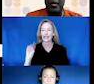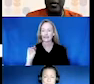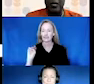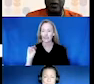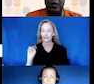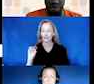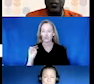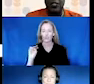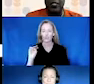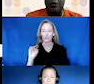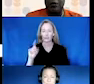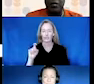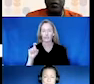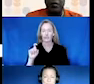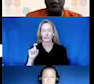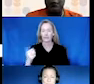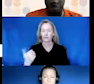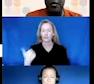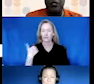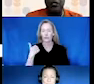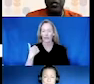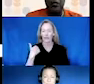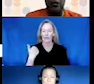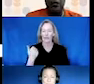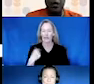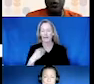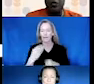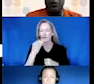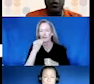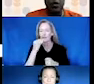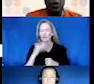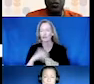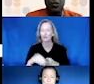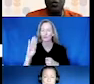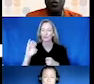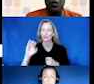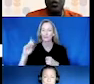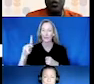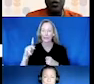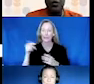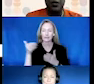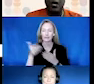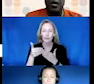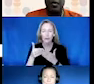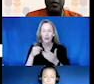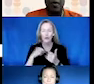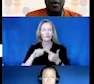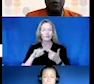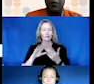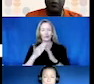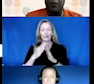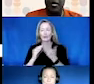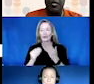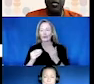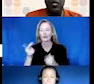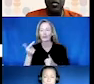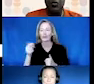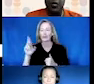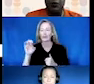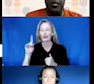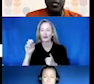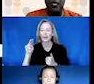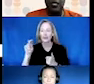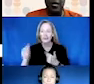on hand. Food sustainability, what food banks are near, what community gardens are near, have employment